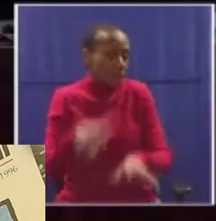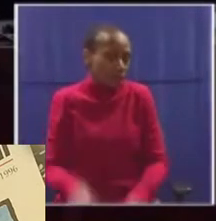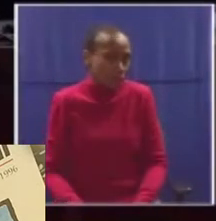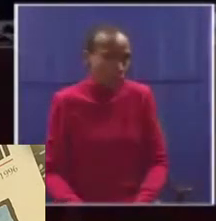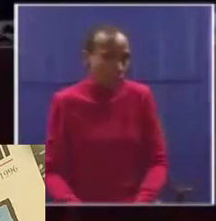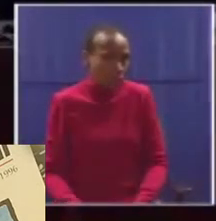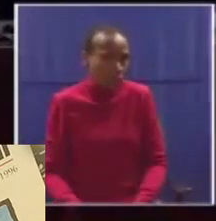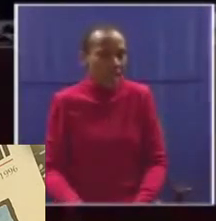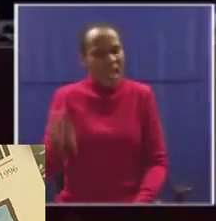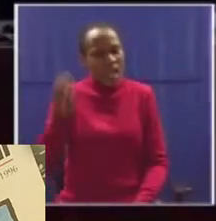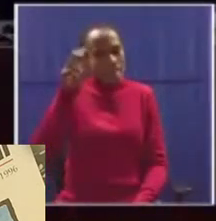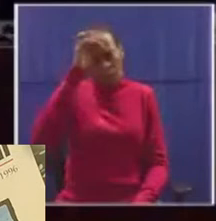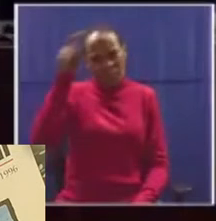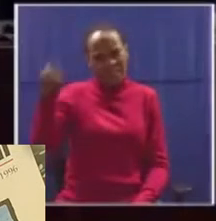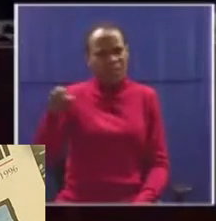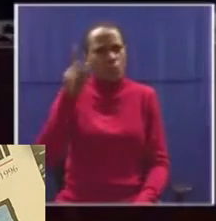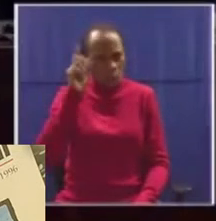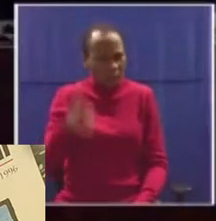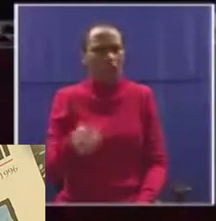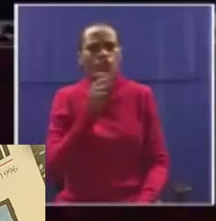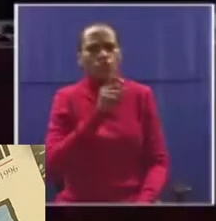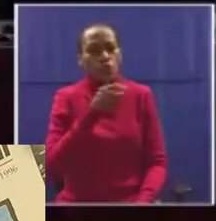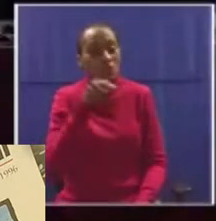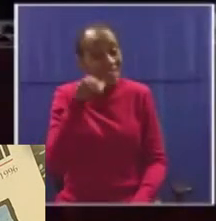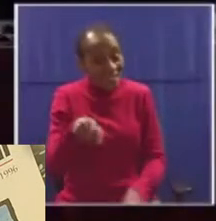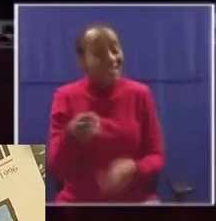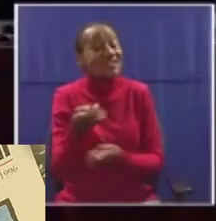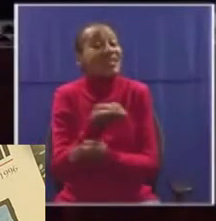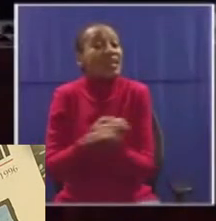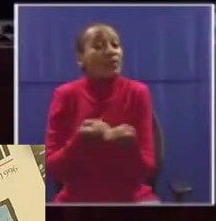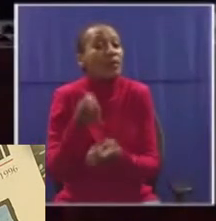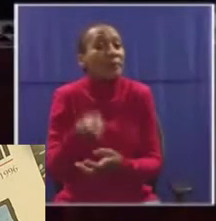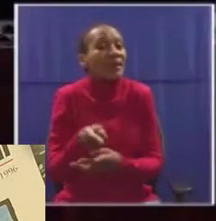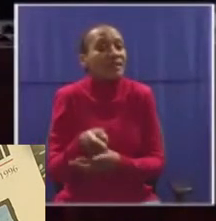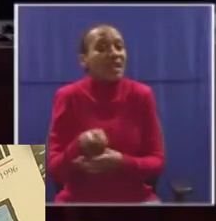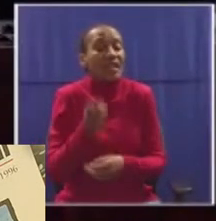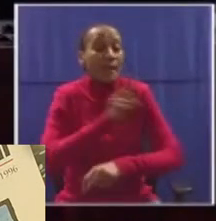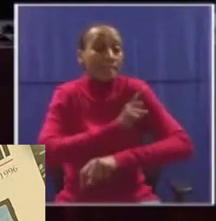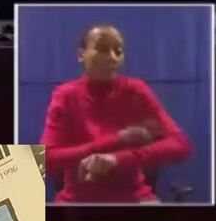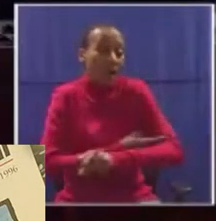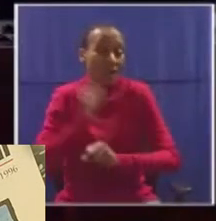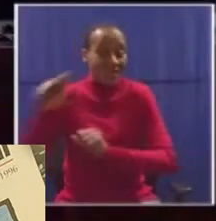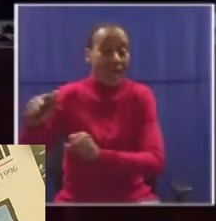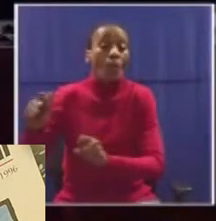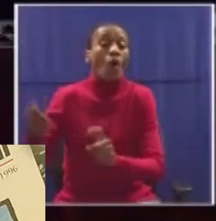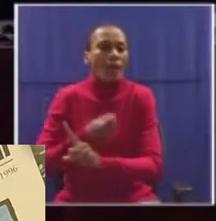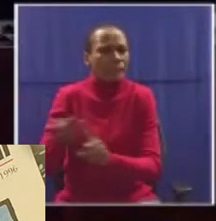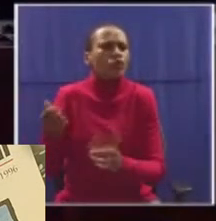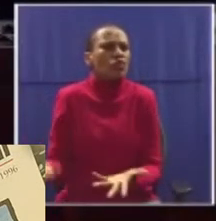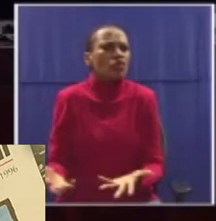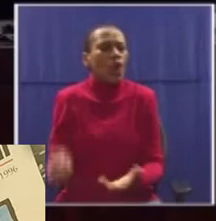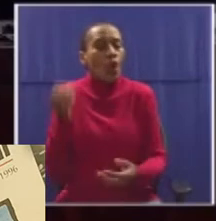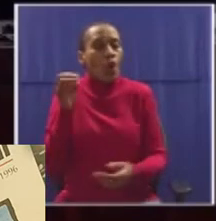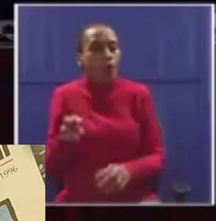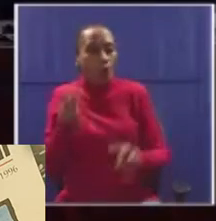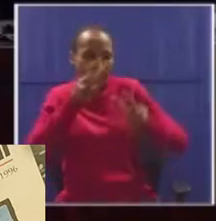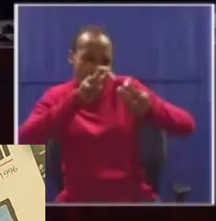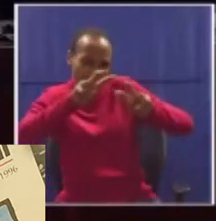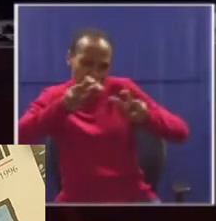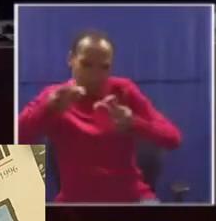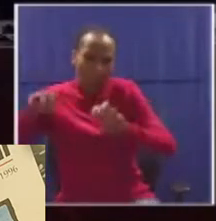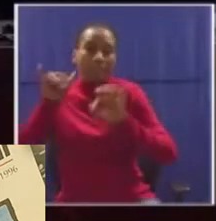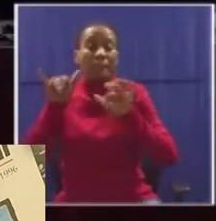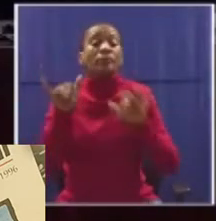what would stop sapas from using this legal Avenue to abuse its powers to not only illicitly monitor citizens